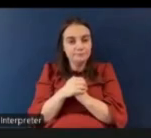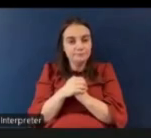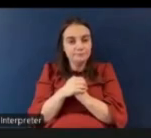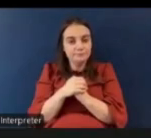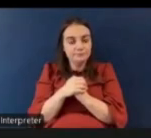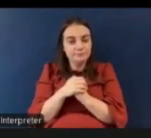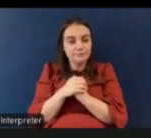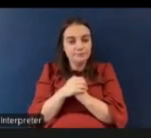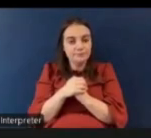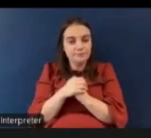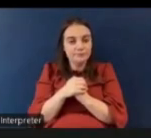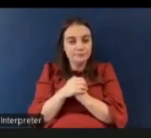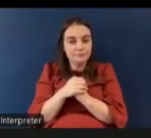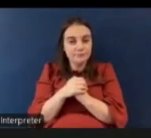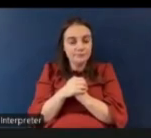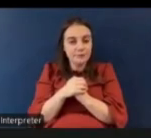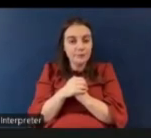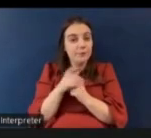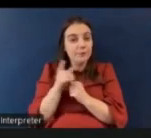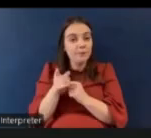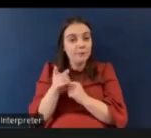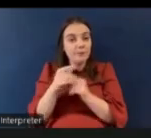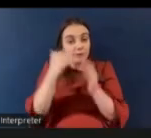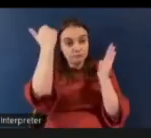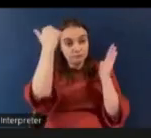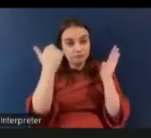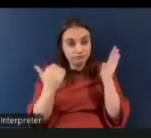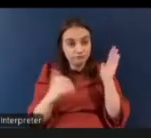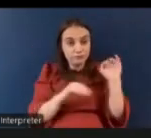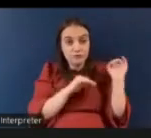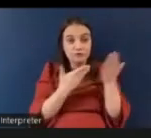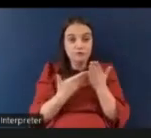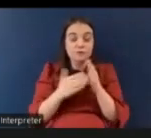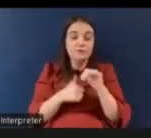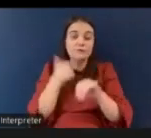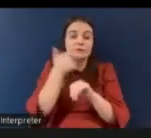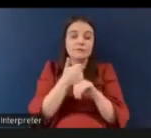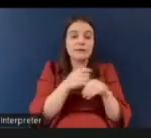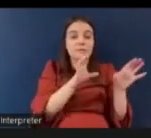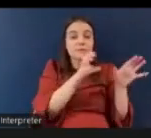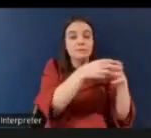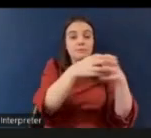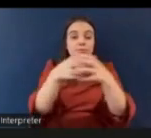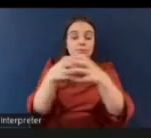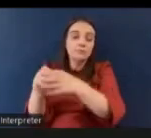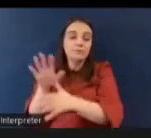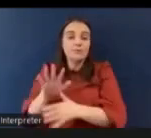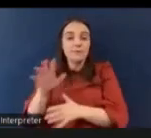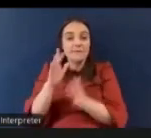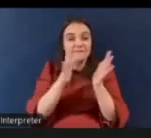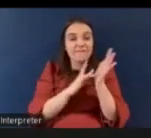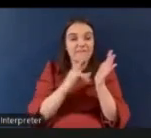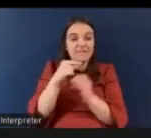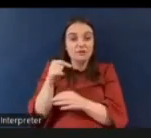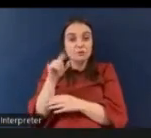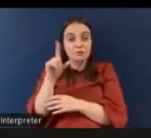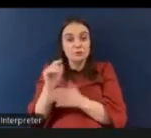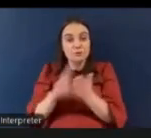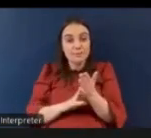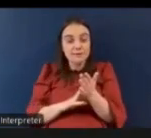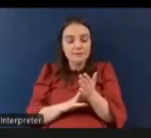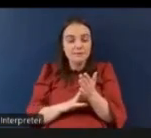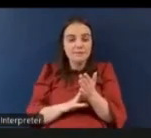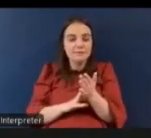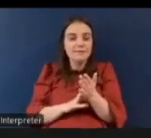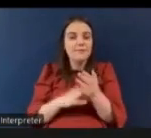So here are the instructions. So you're going to be put into breakout groups for about 15 to 20 minutes. Again,